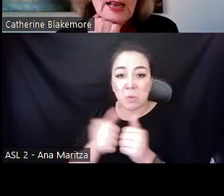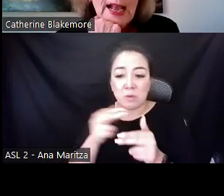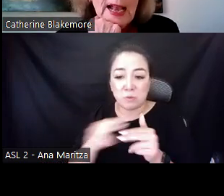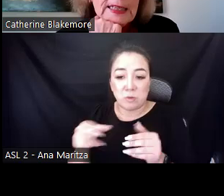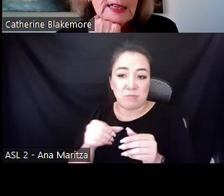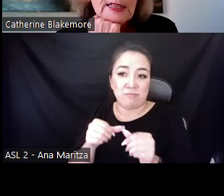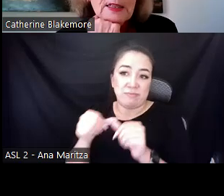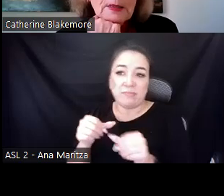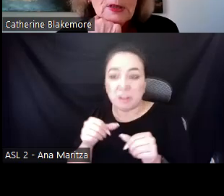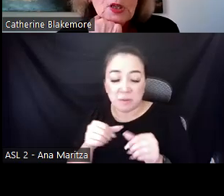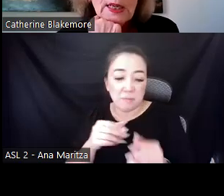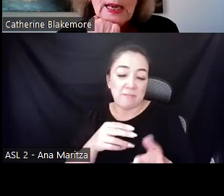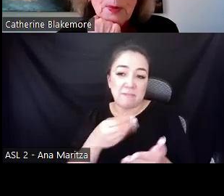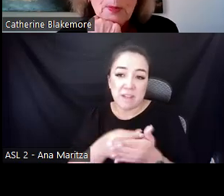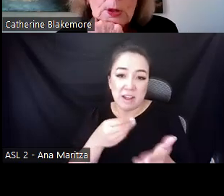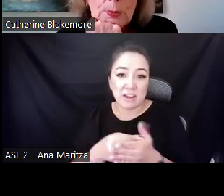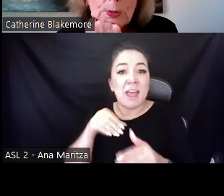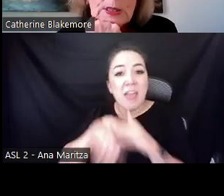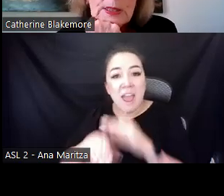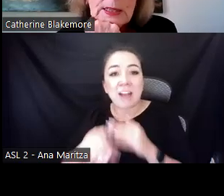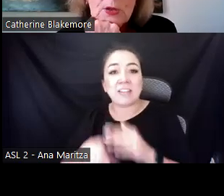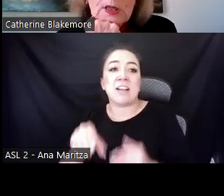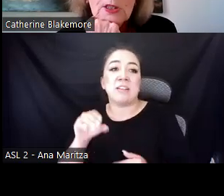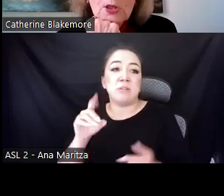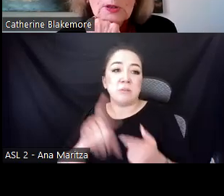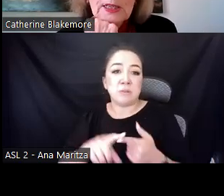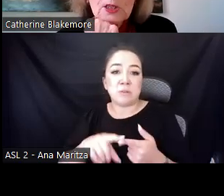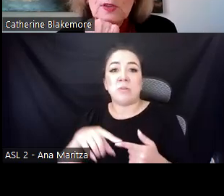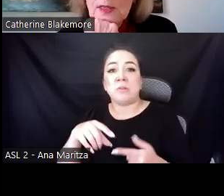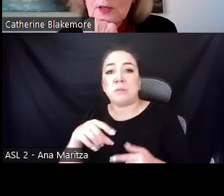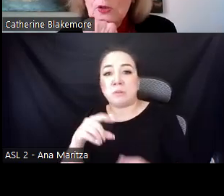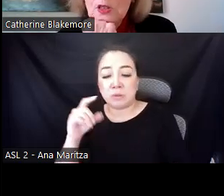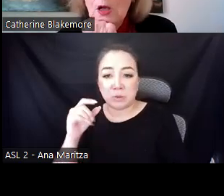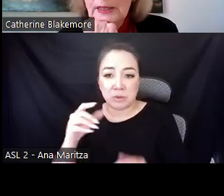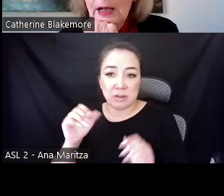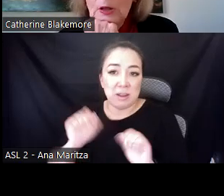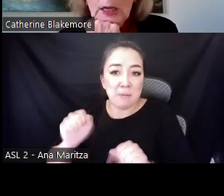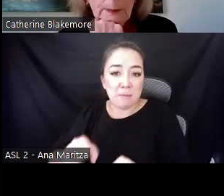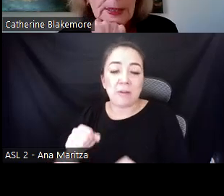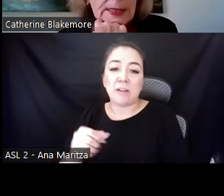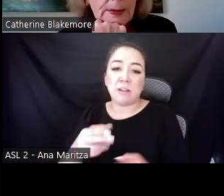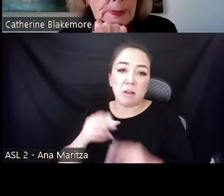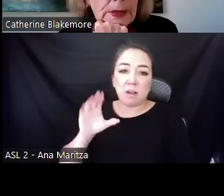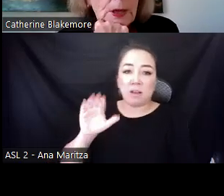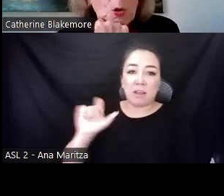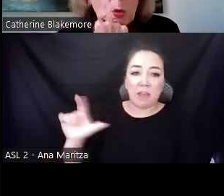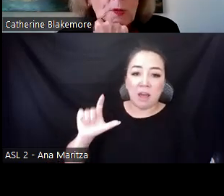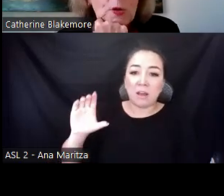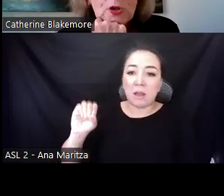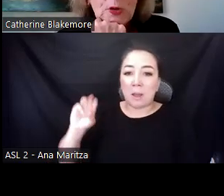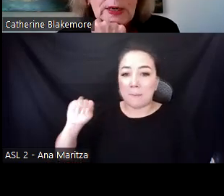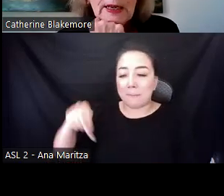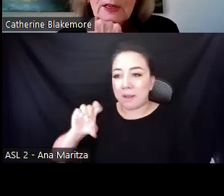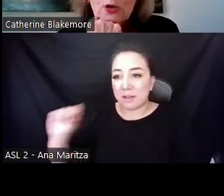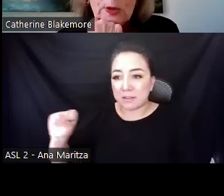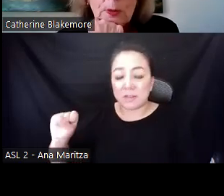are access to dementia-capable, person-centered adult day services, which is called Cal Compass,